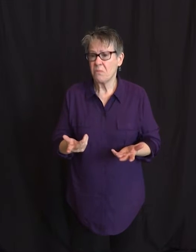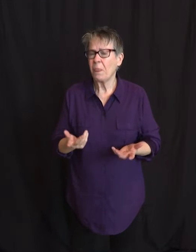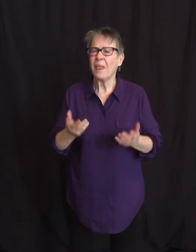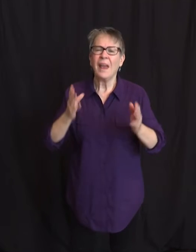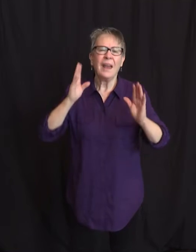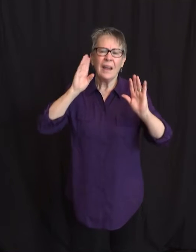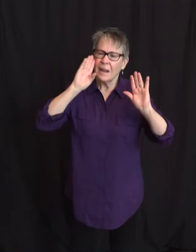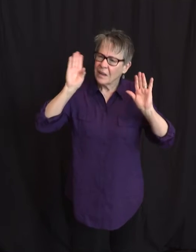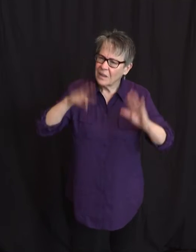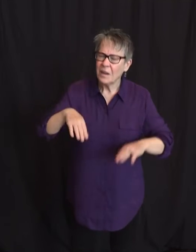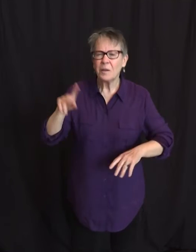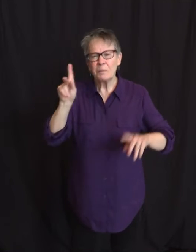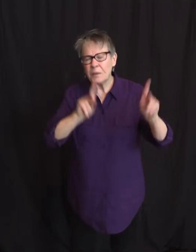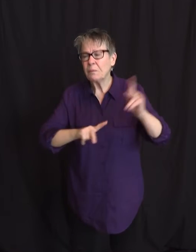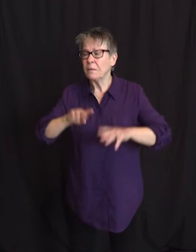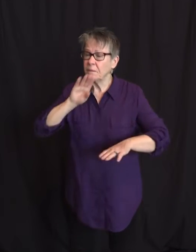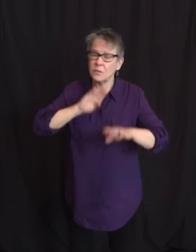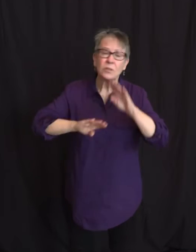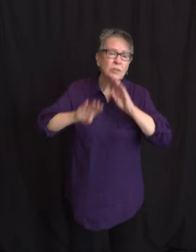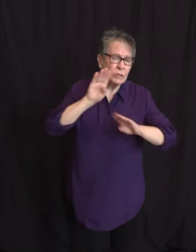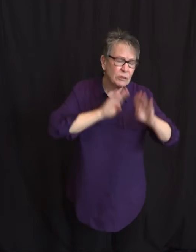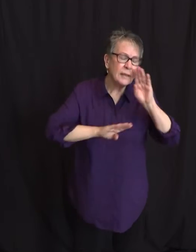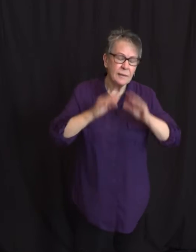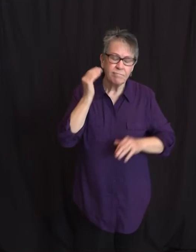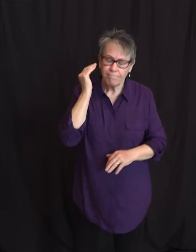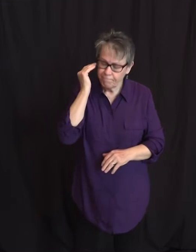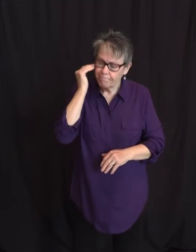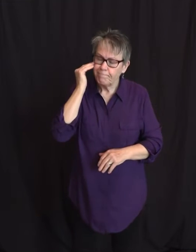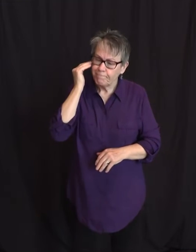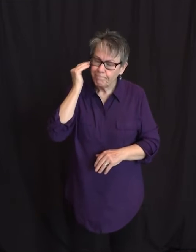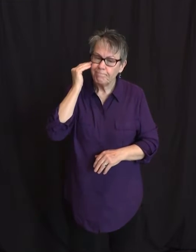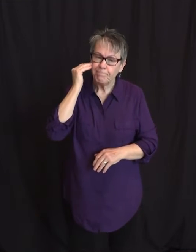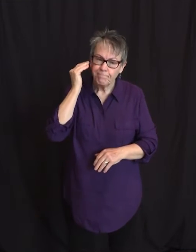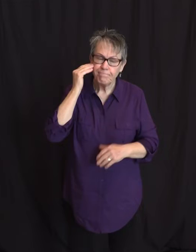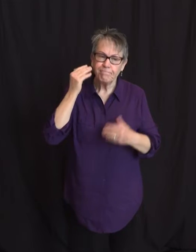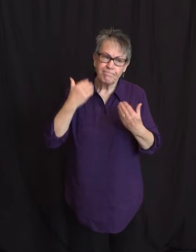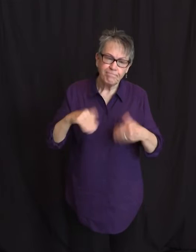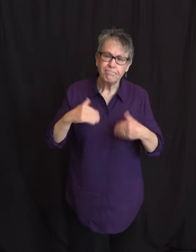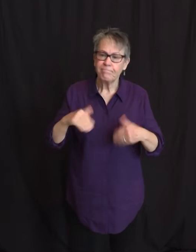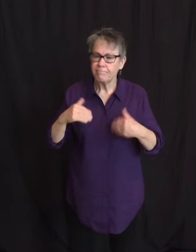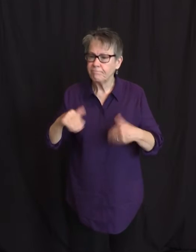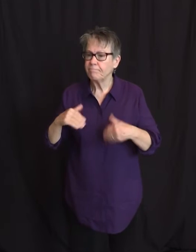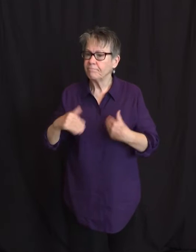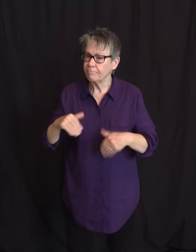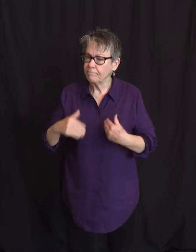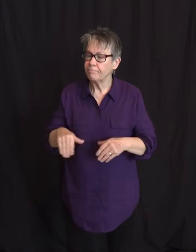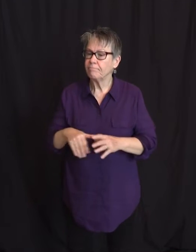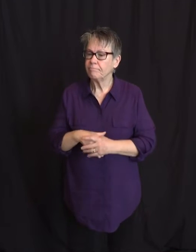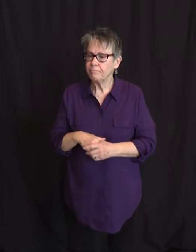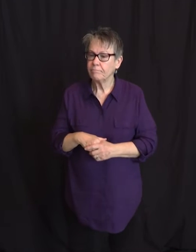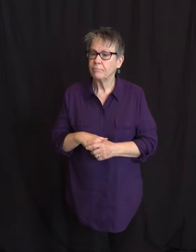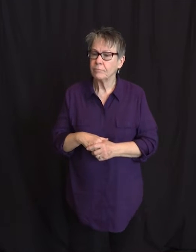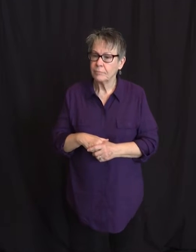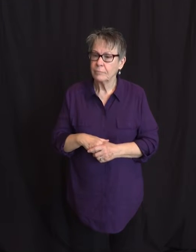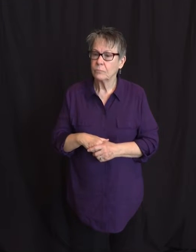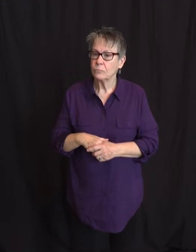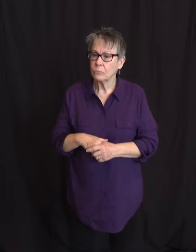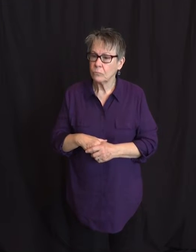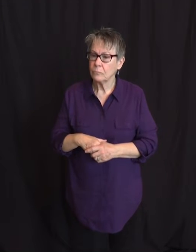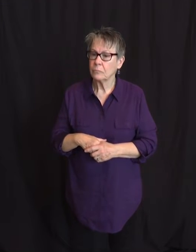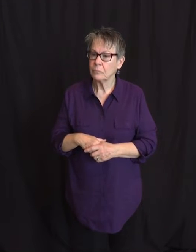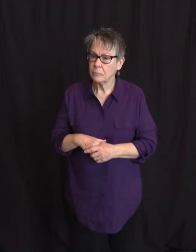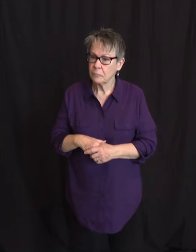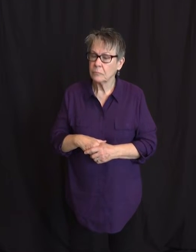morning. This will not make anyone feel any better, but we are leagues ahead of virtually every other state, but there's